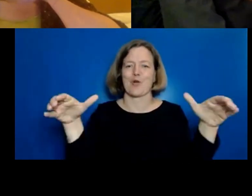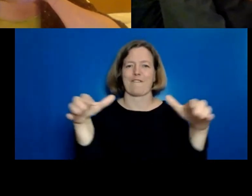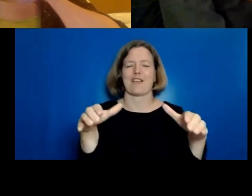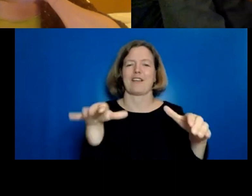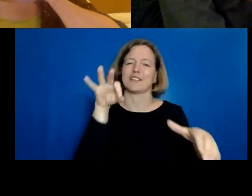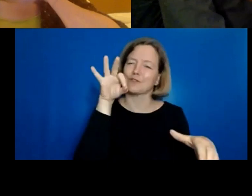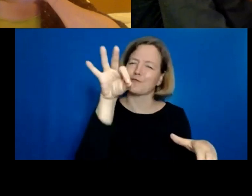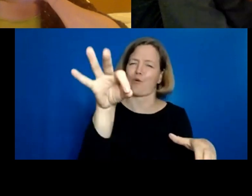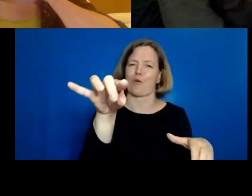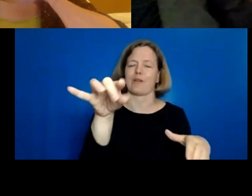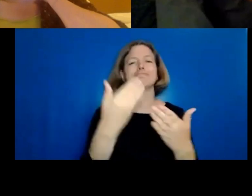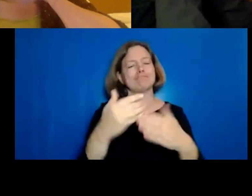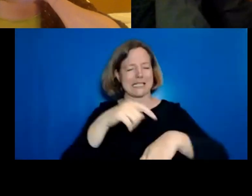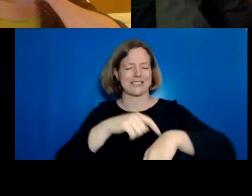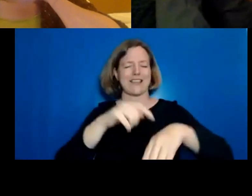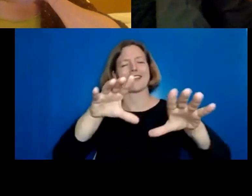time.